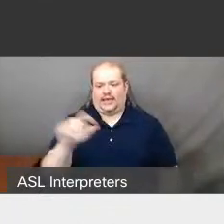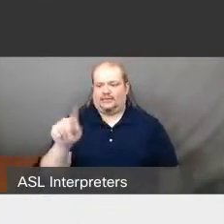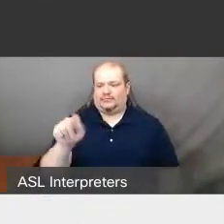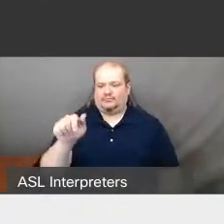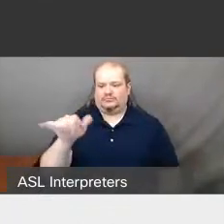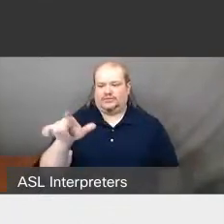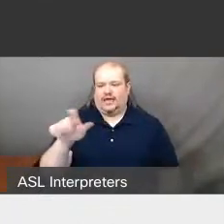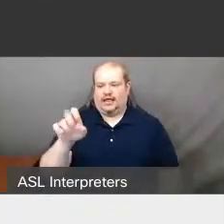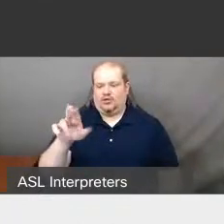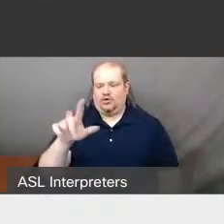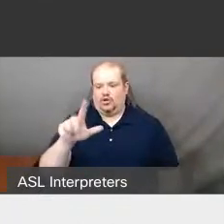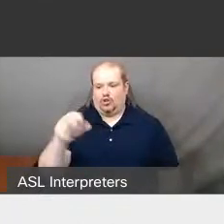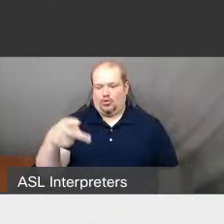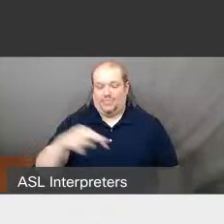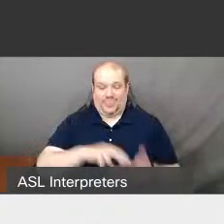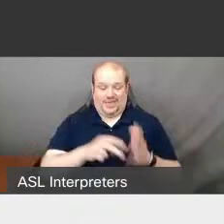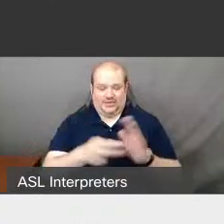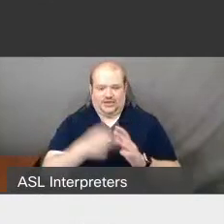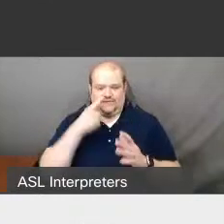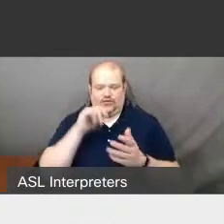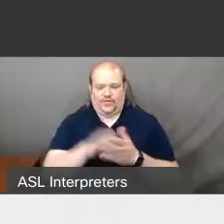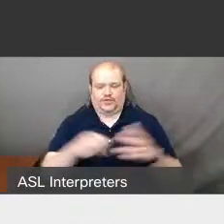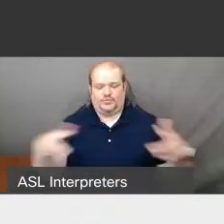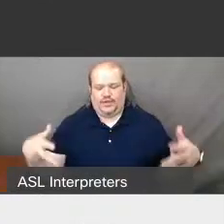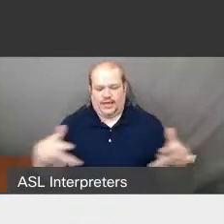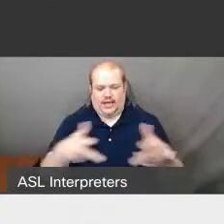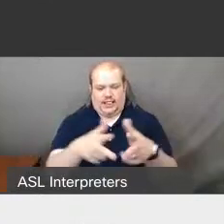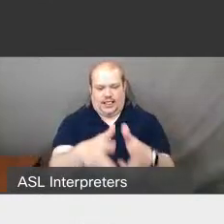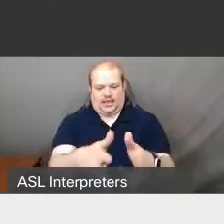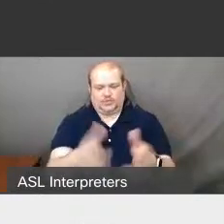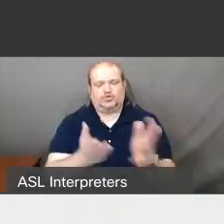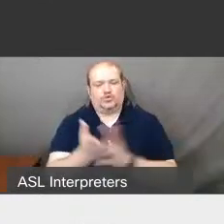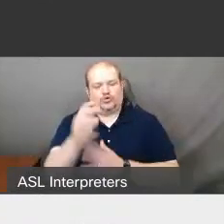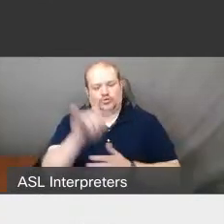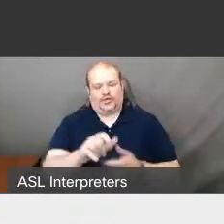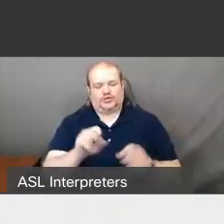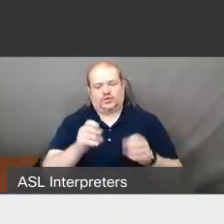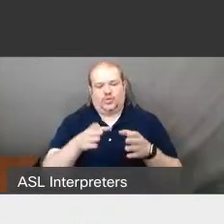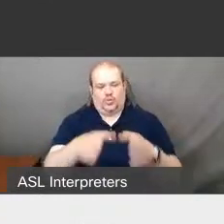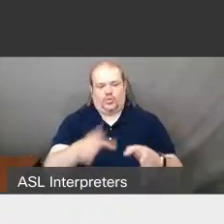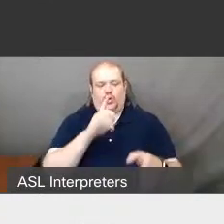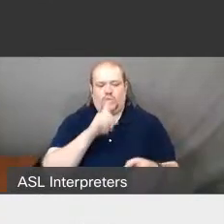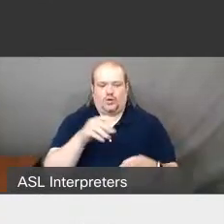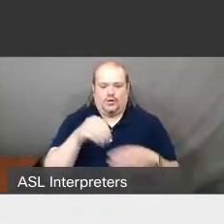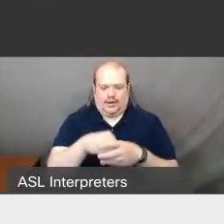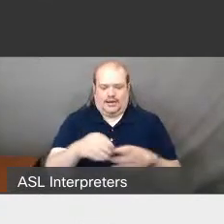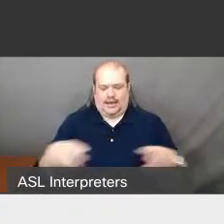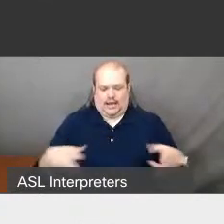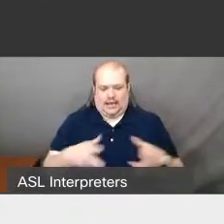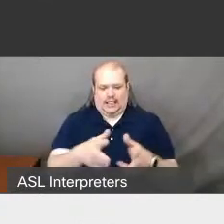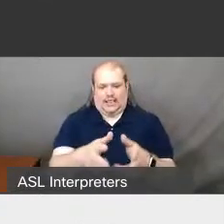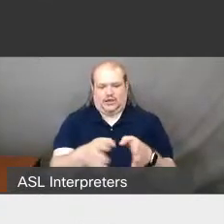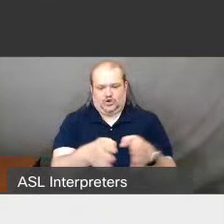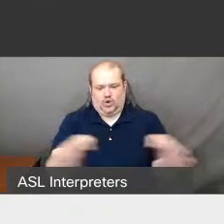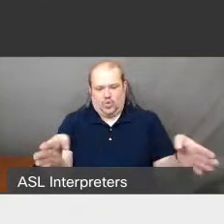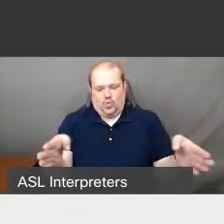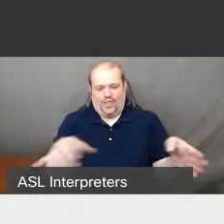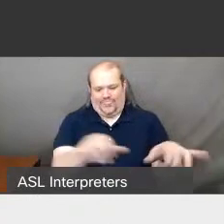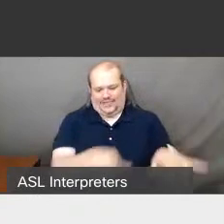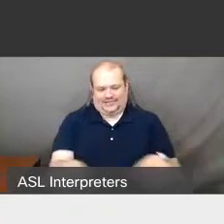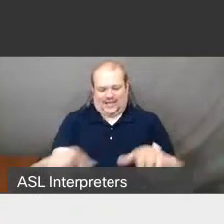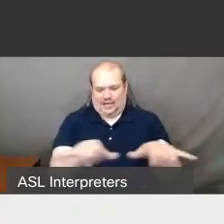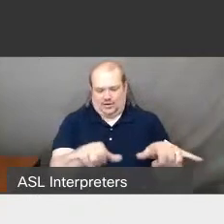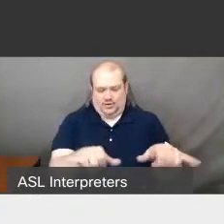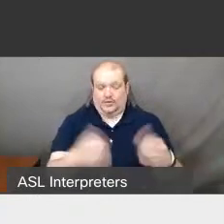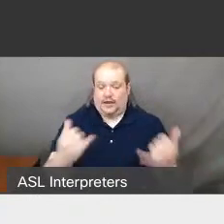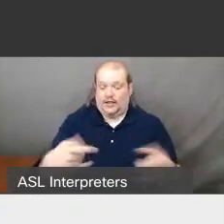back through. So the intent was all that to be a collector through there. So the roads are at a collector width standard down through there. Now